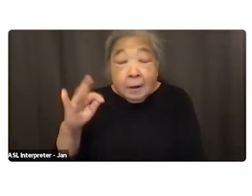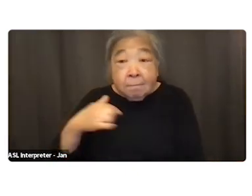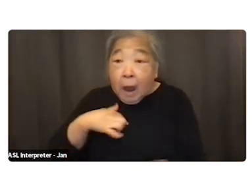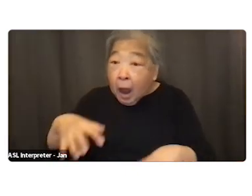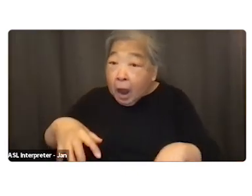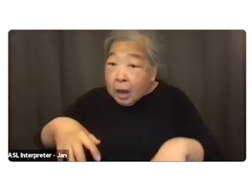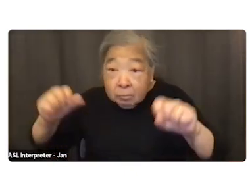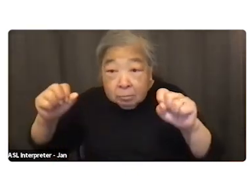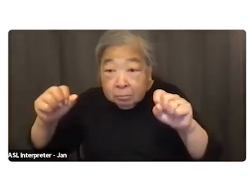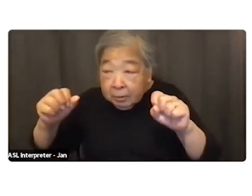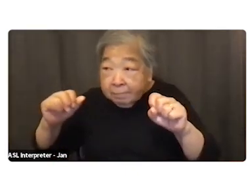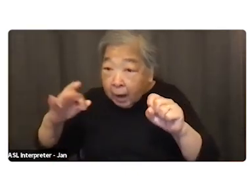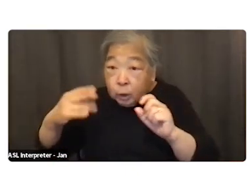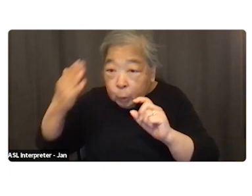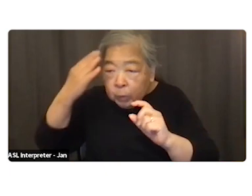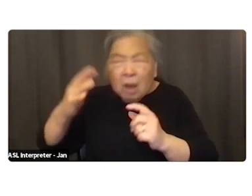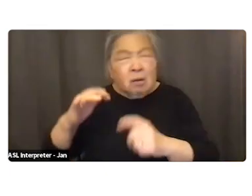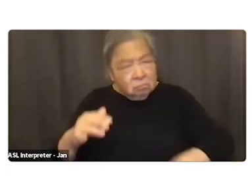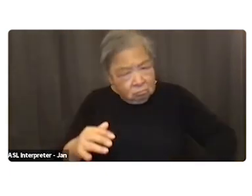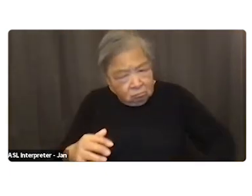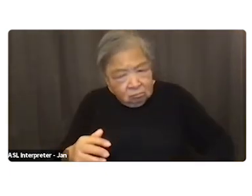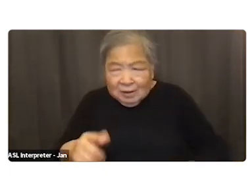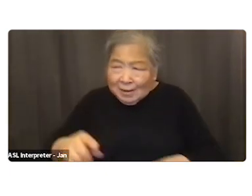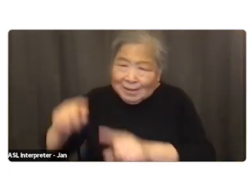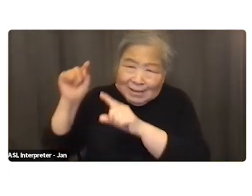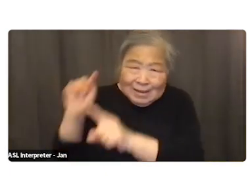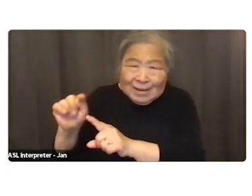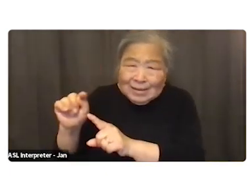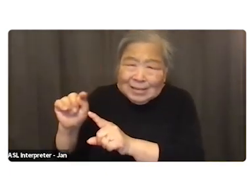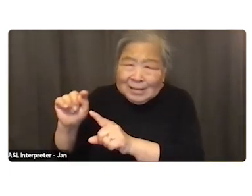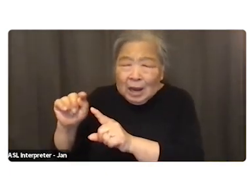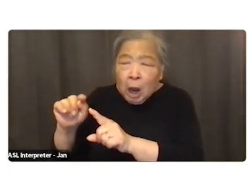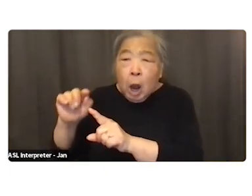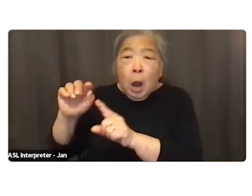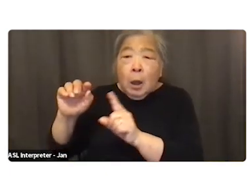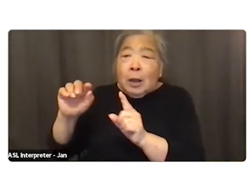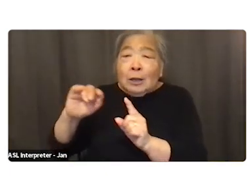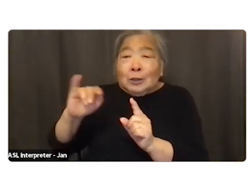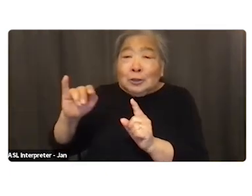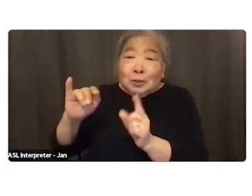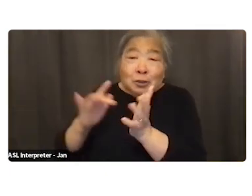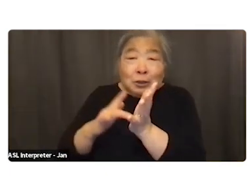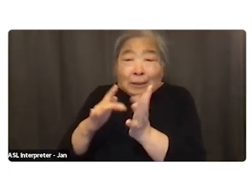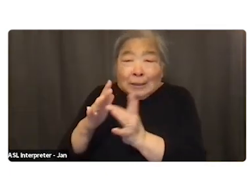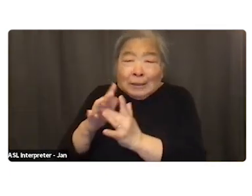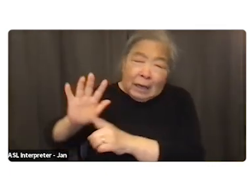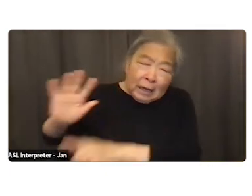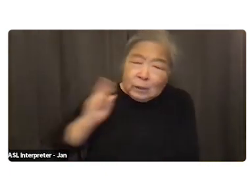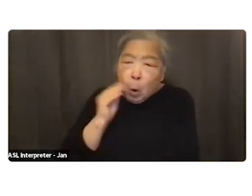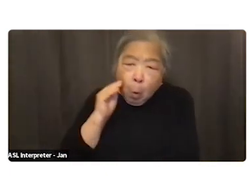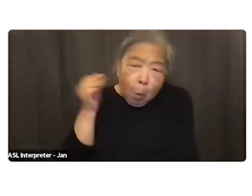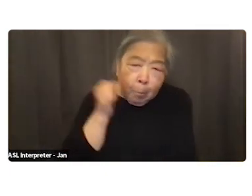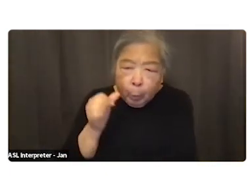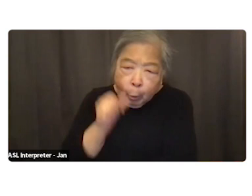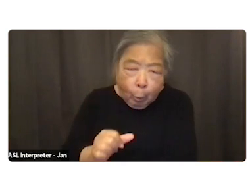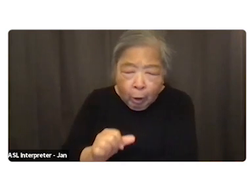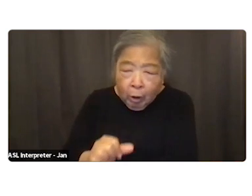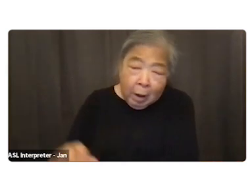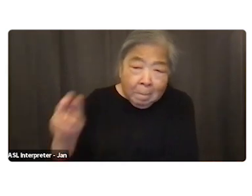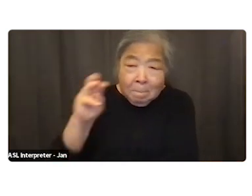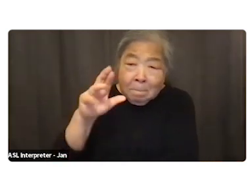to know that this goddess, Jesus' homegirl, had a fucking